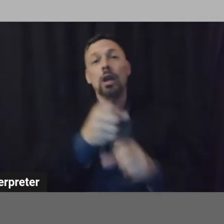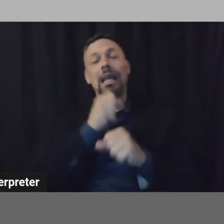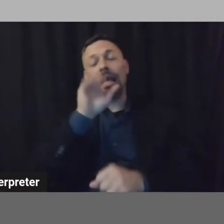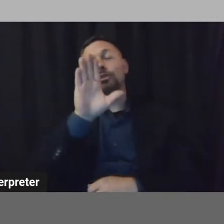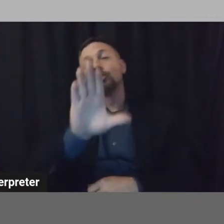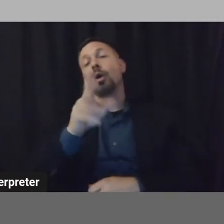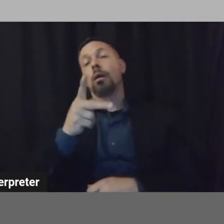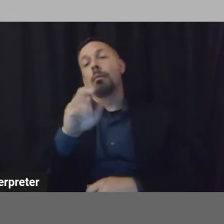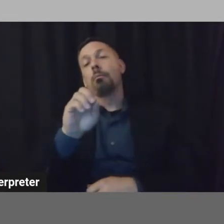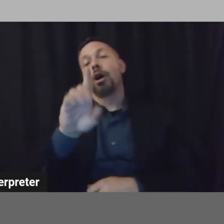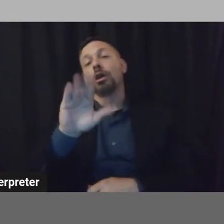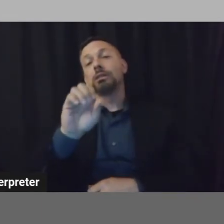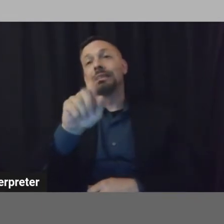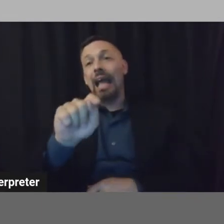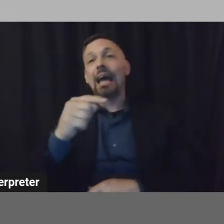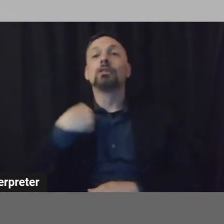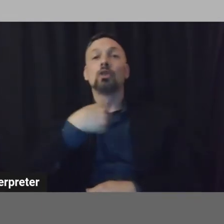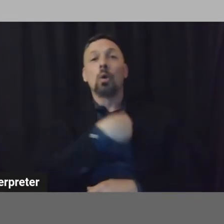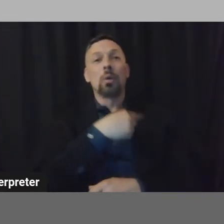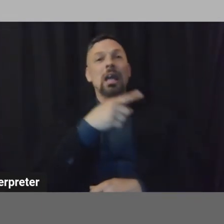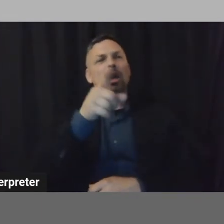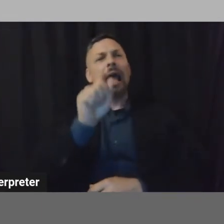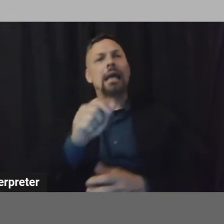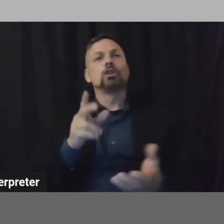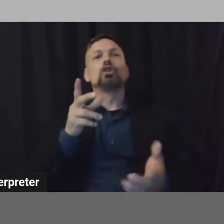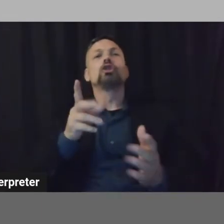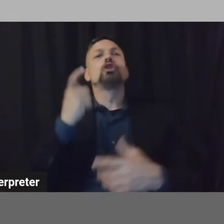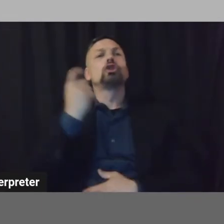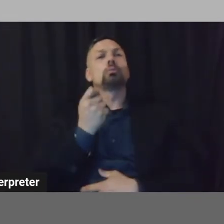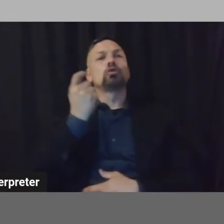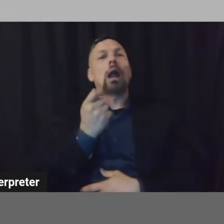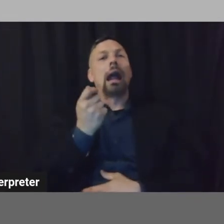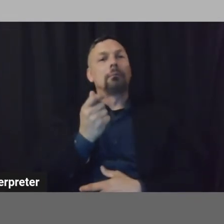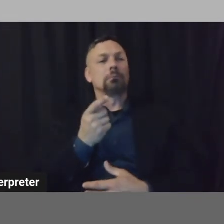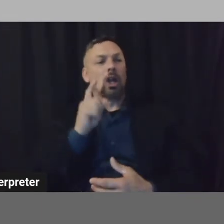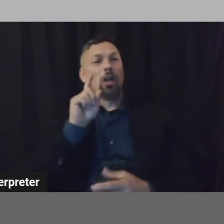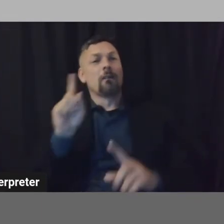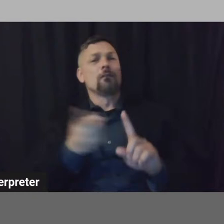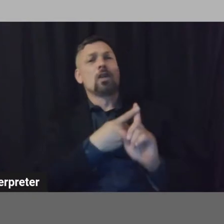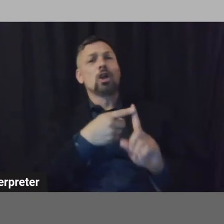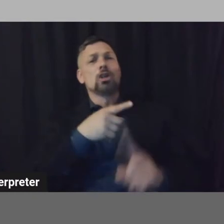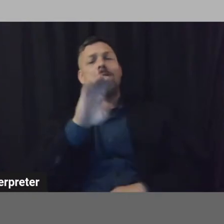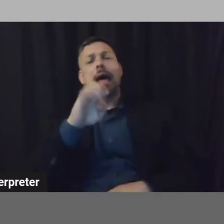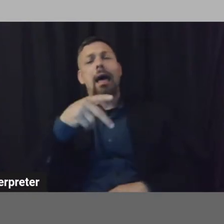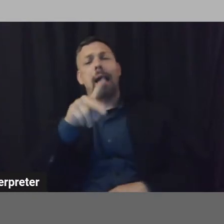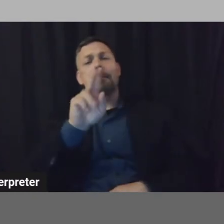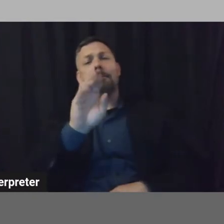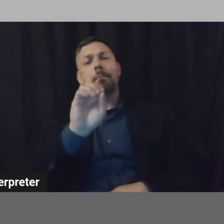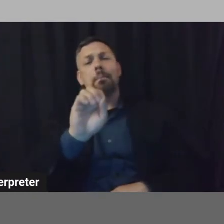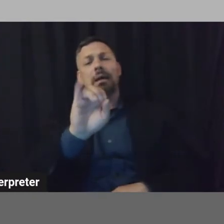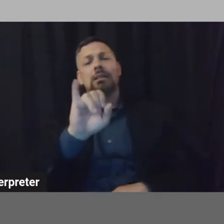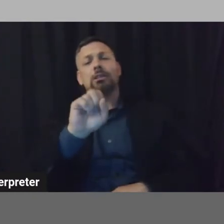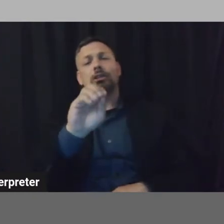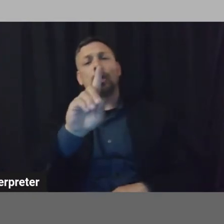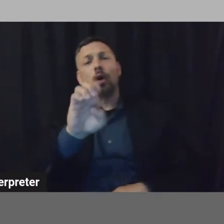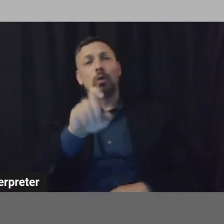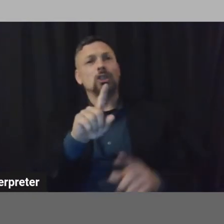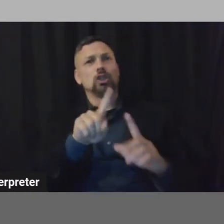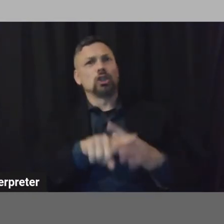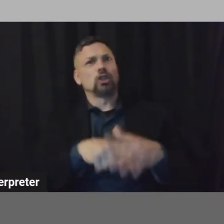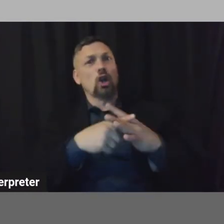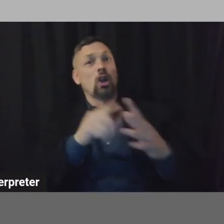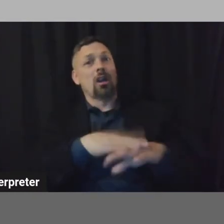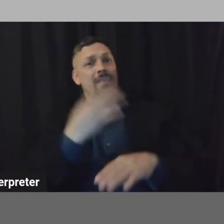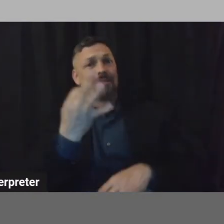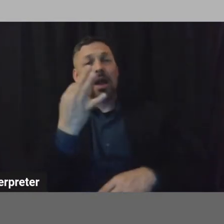button. Ensure you hear our first episode that should be dropping on Friday. Last but not least, I also want to